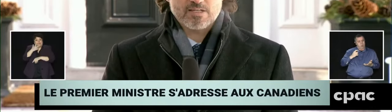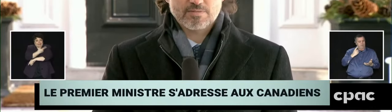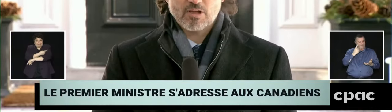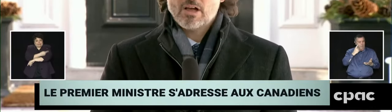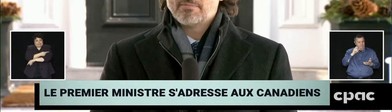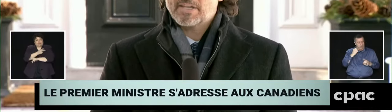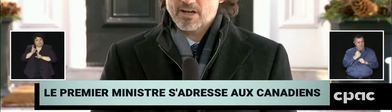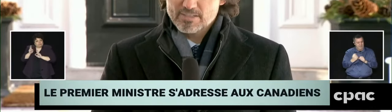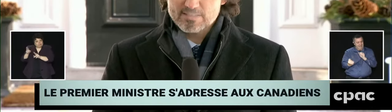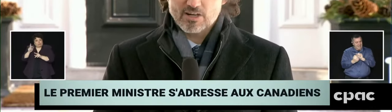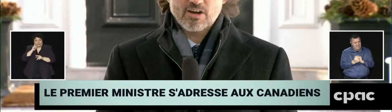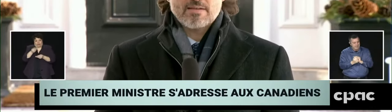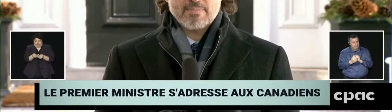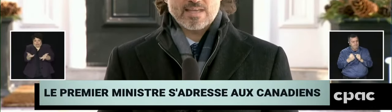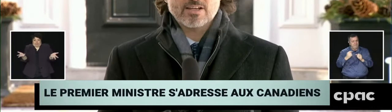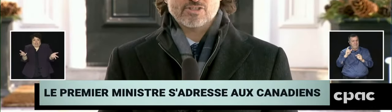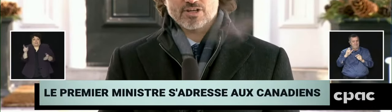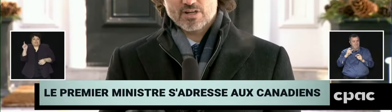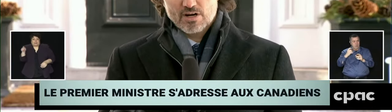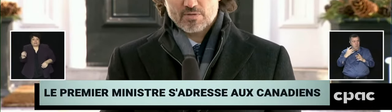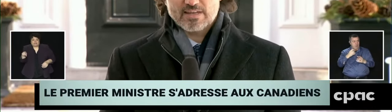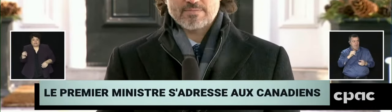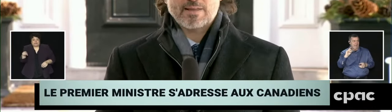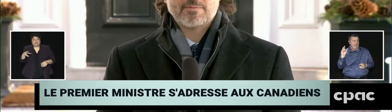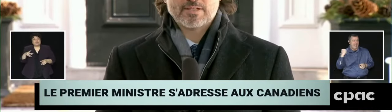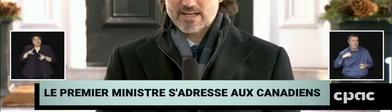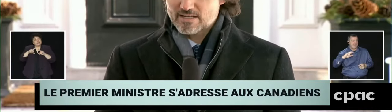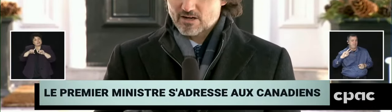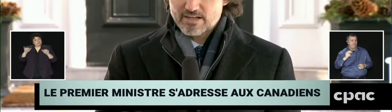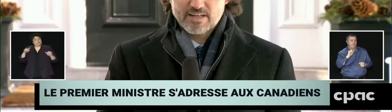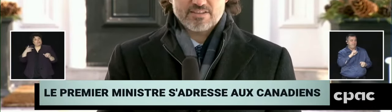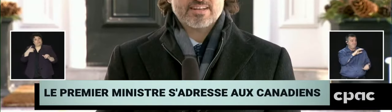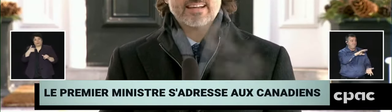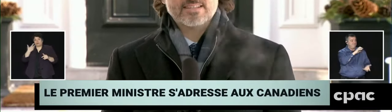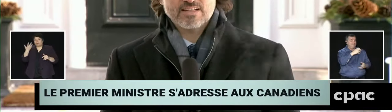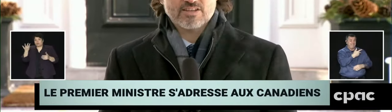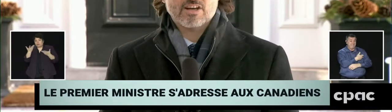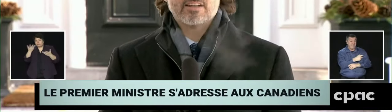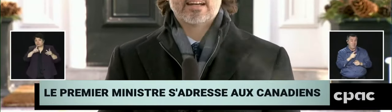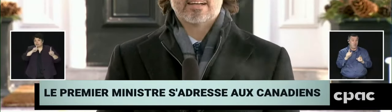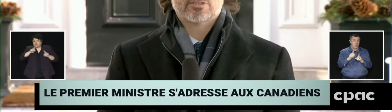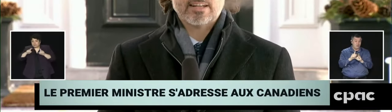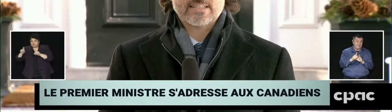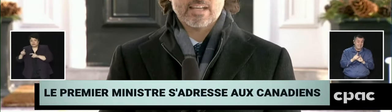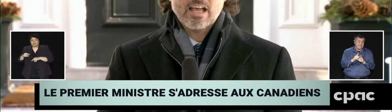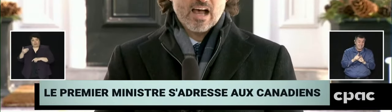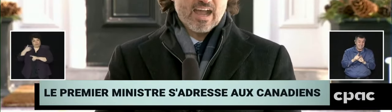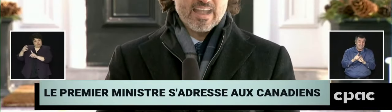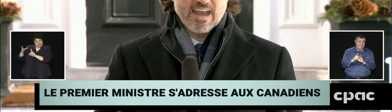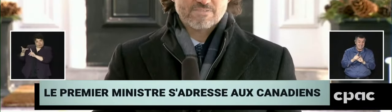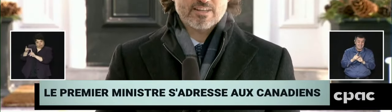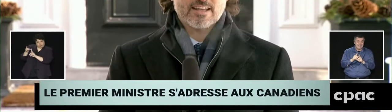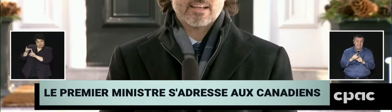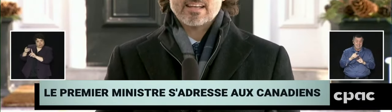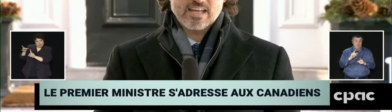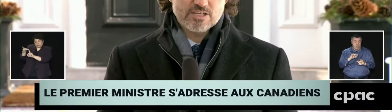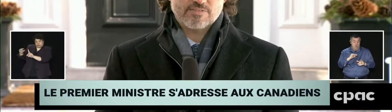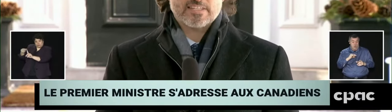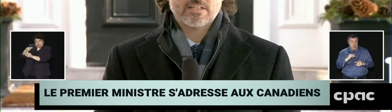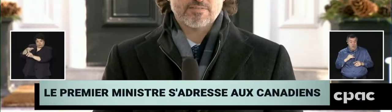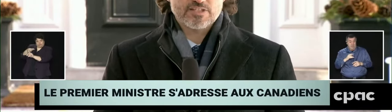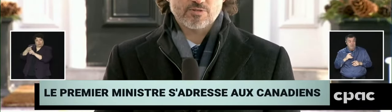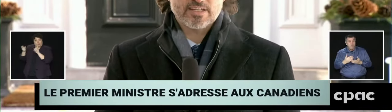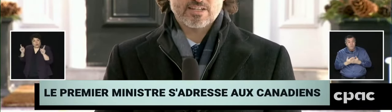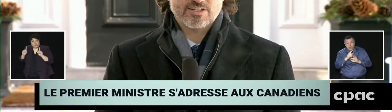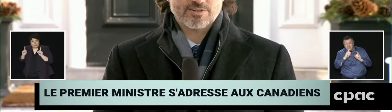as possible, but also making sure we're keeping up to date on the testing, the contact tracing, and everything each